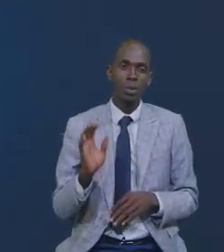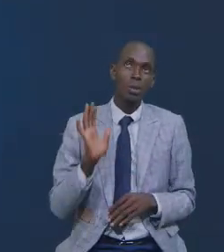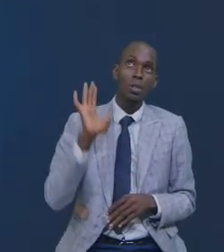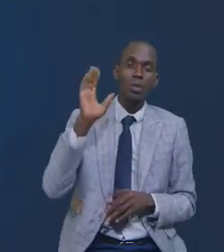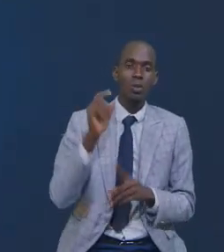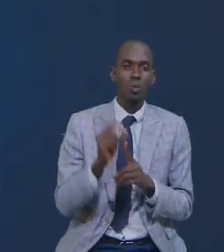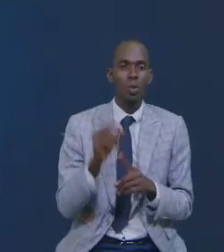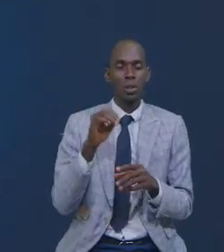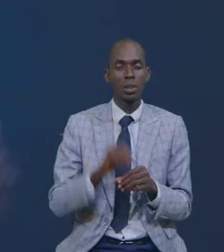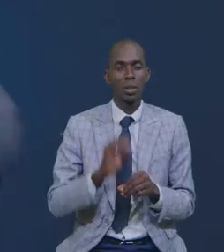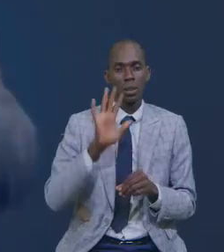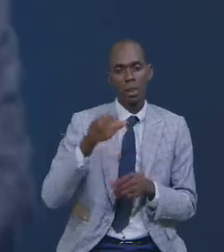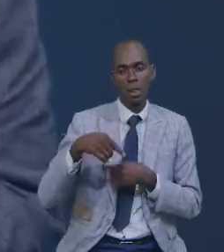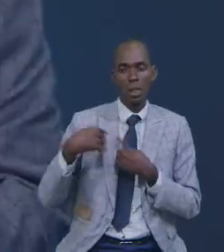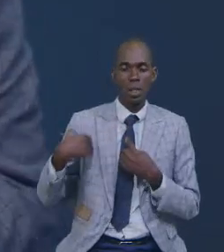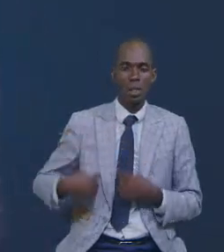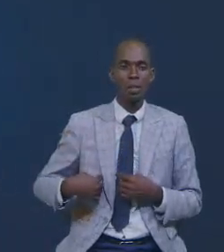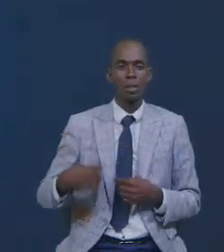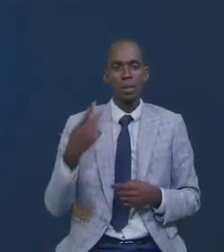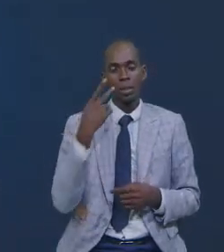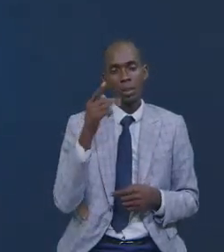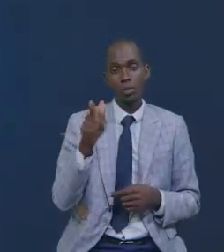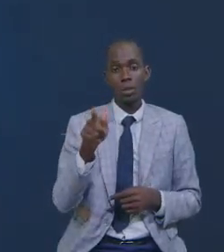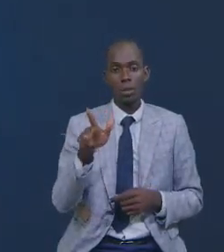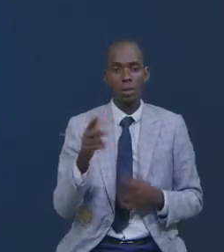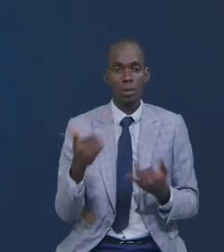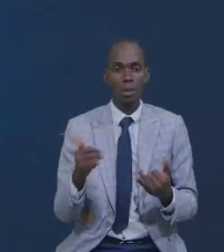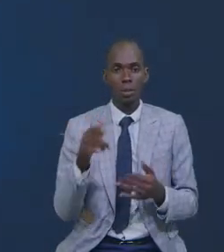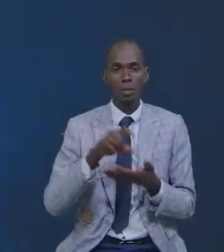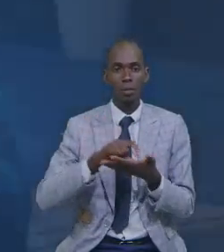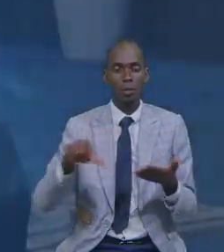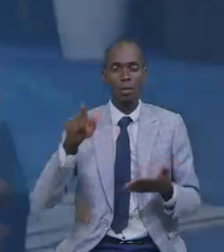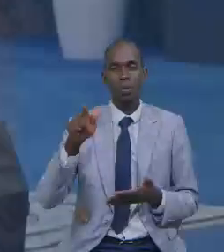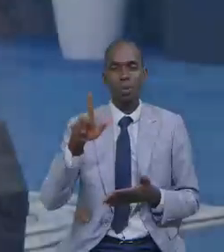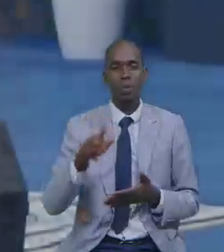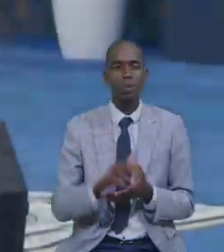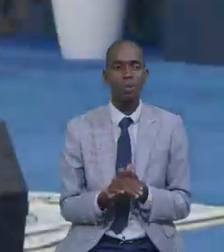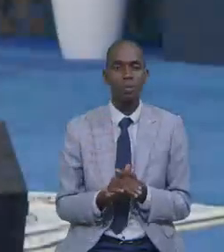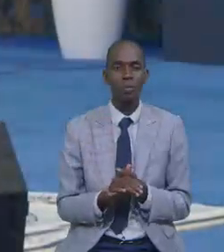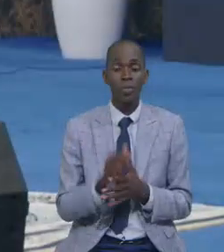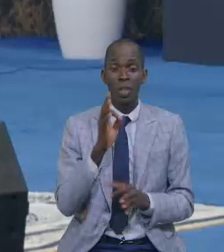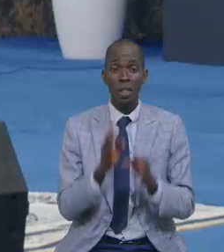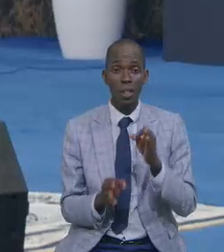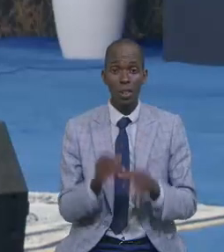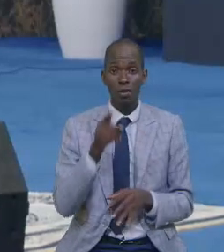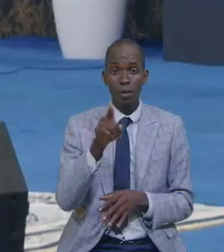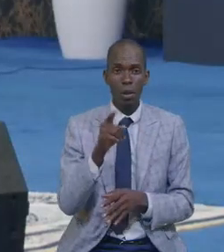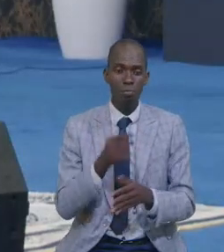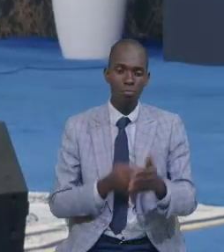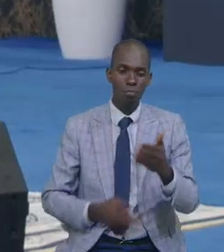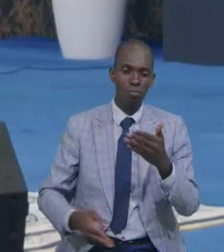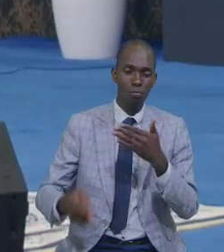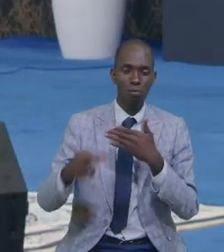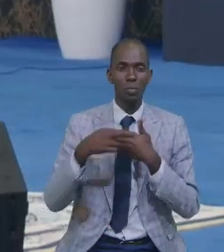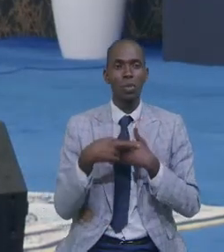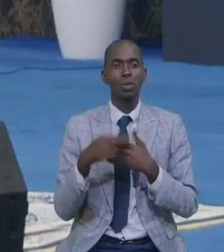in thine heart. Look at verse 23. In verse 23, if thou return